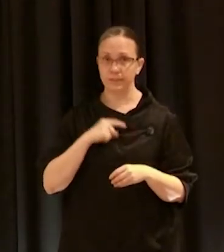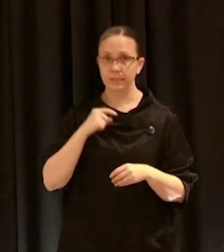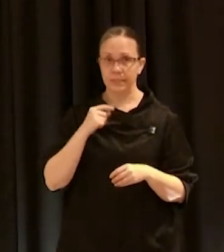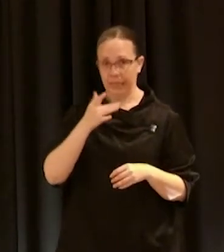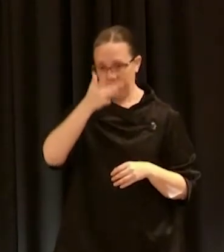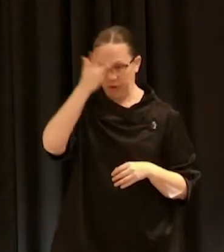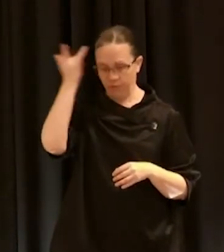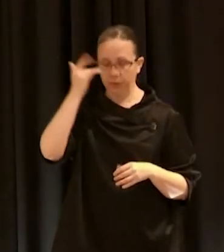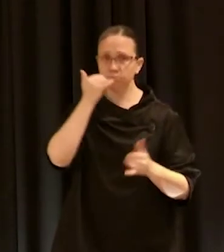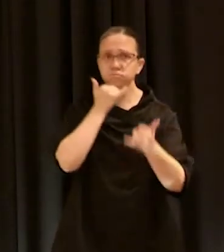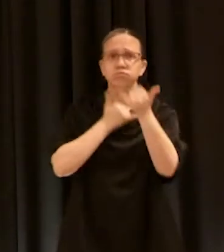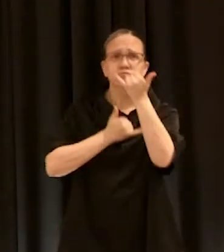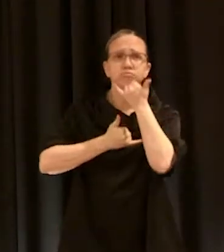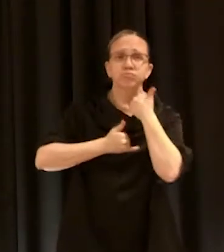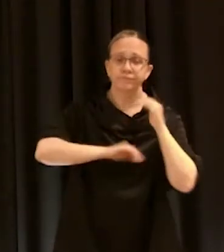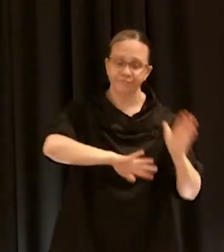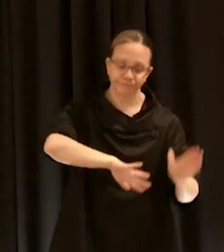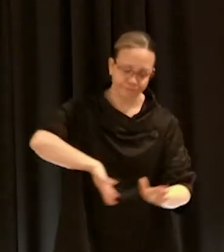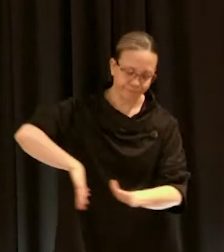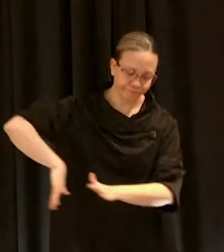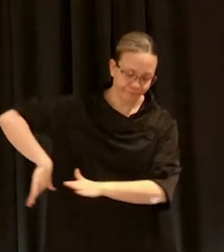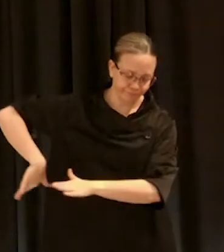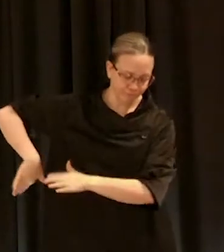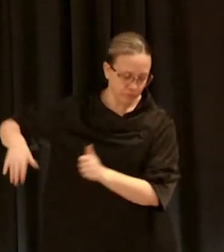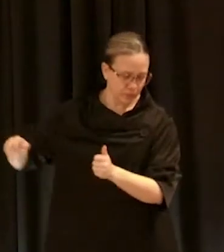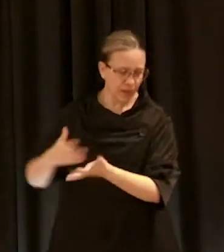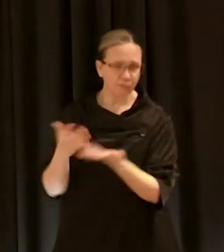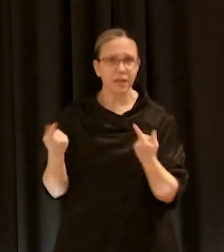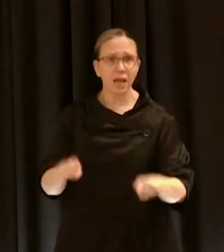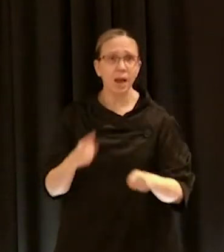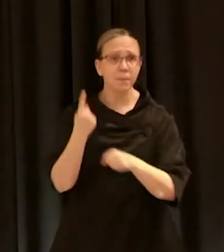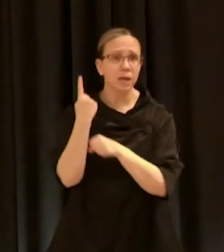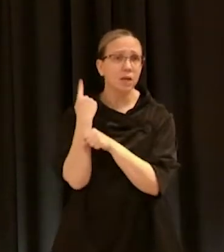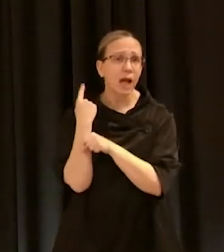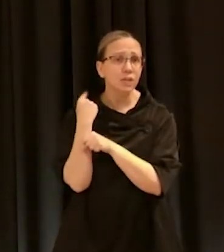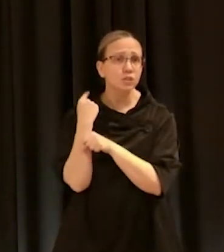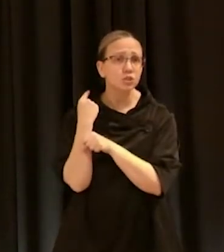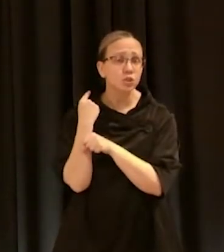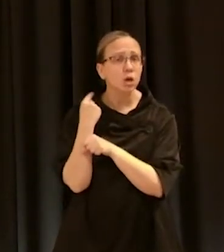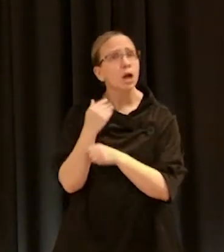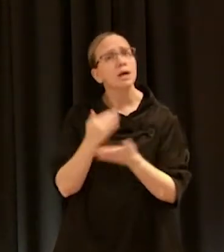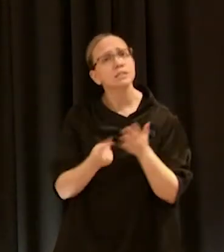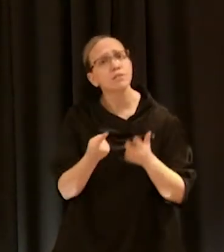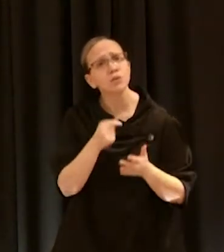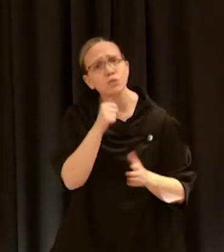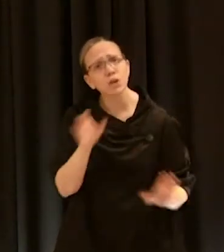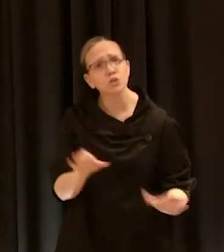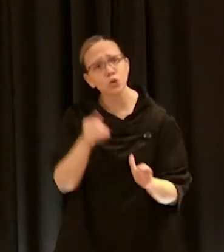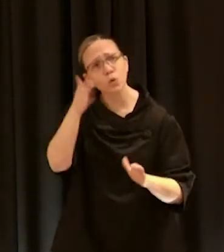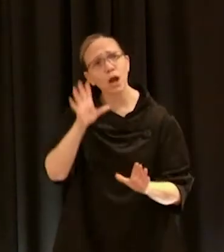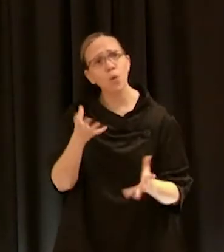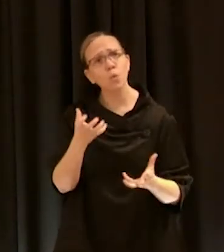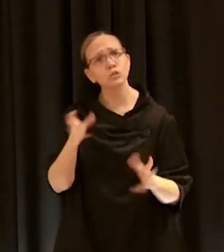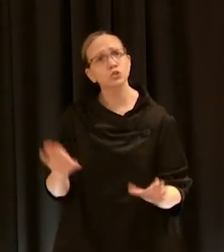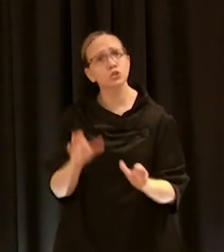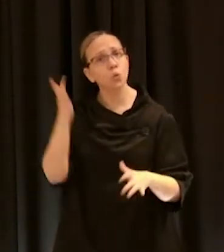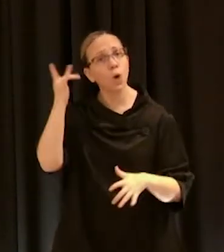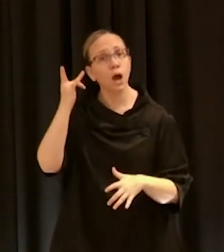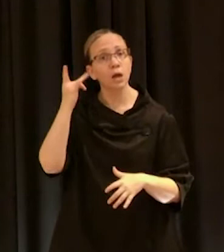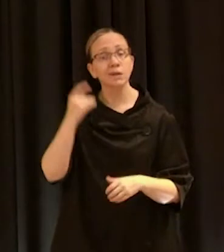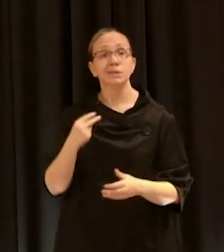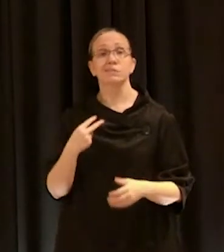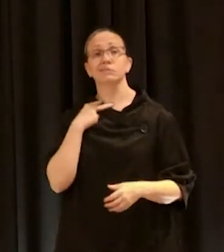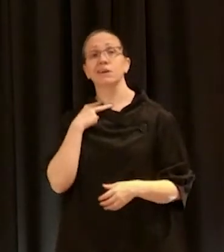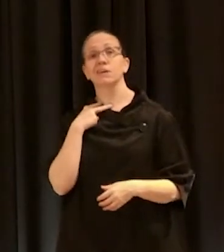forget about our mistakes, we forget about everything that happened a year ago. Some of you are not doing what God wants you to do because you hung up